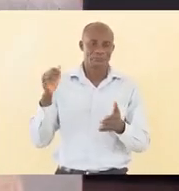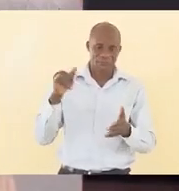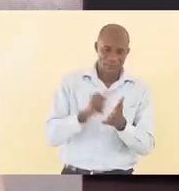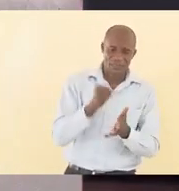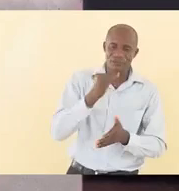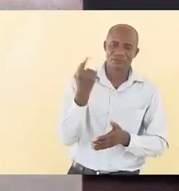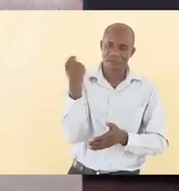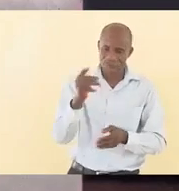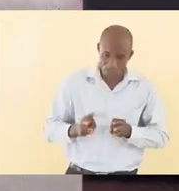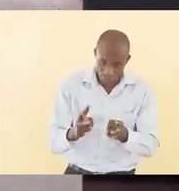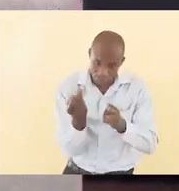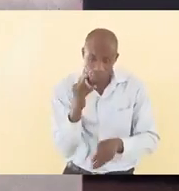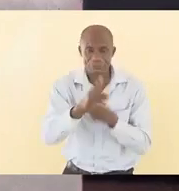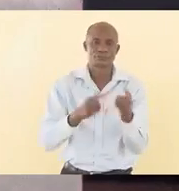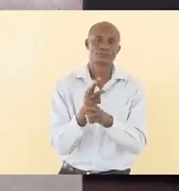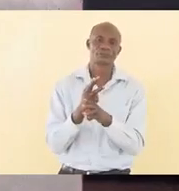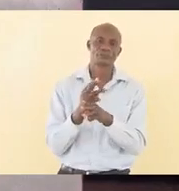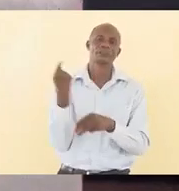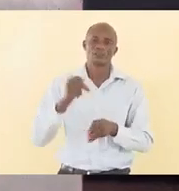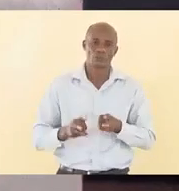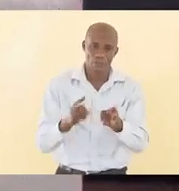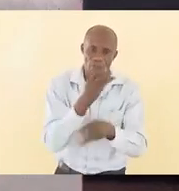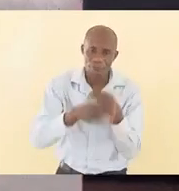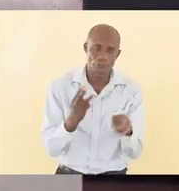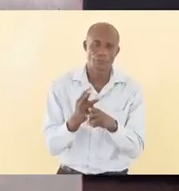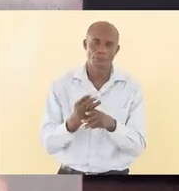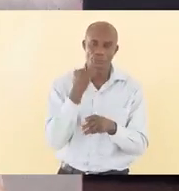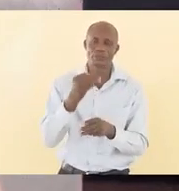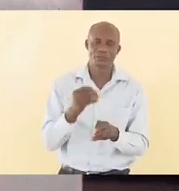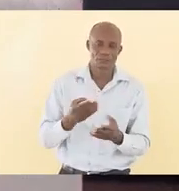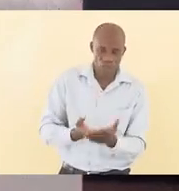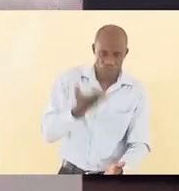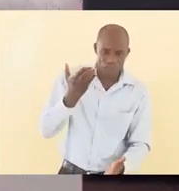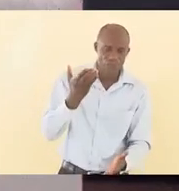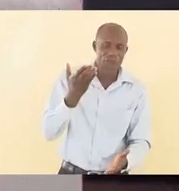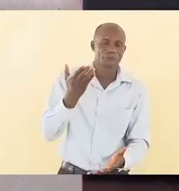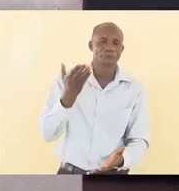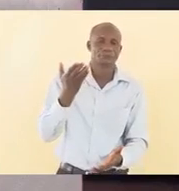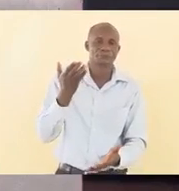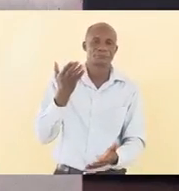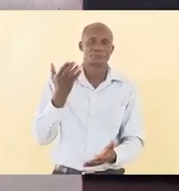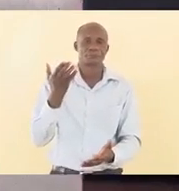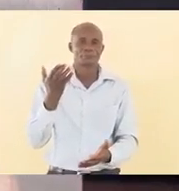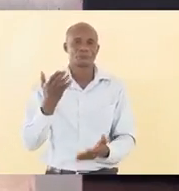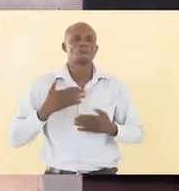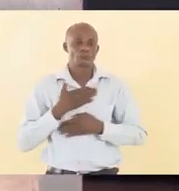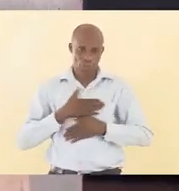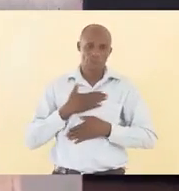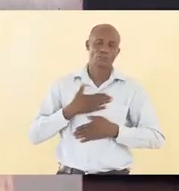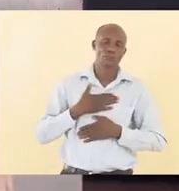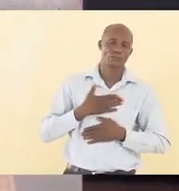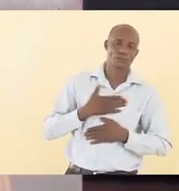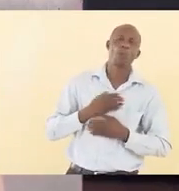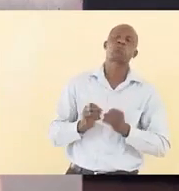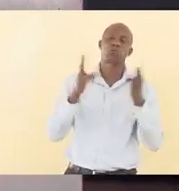But that's the way of the world. The way of the world is the way of riches and plenty of riches, the way of